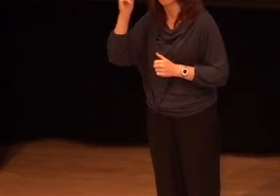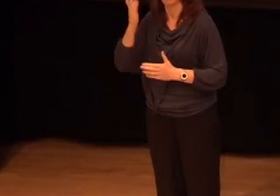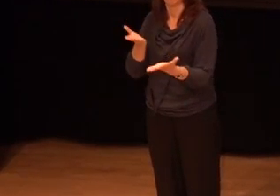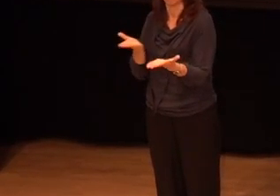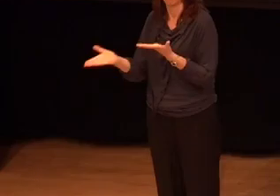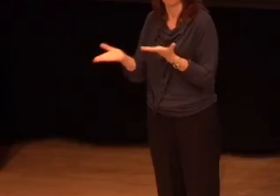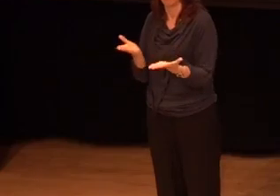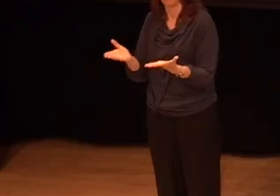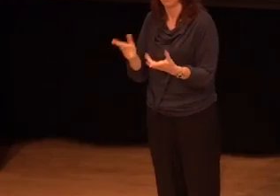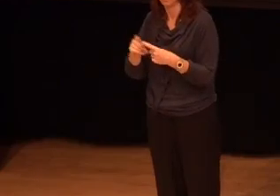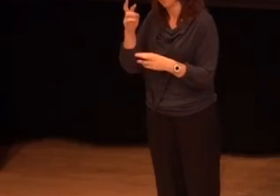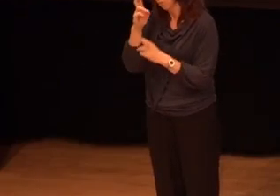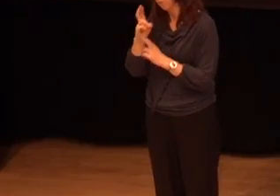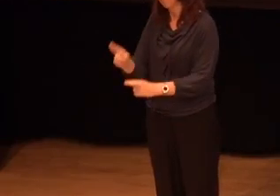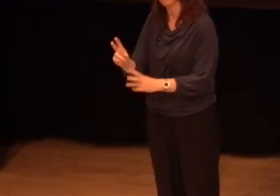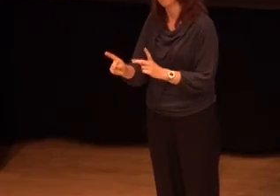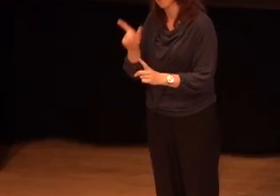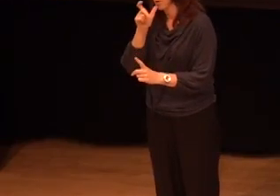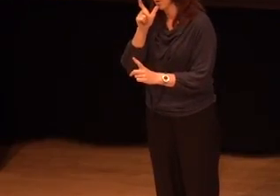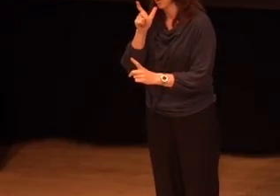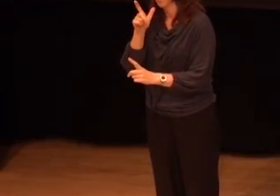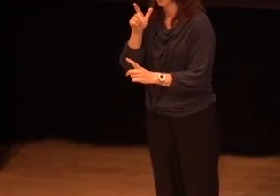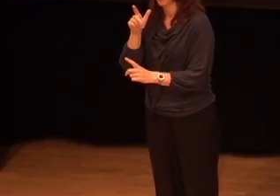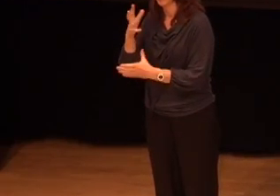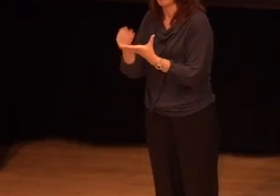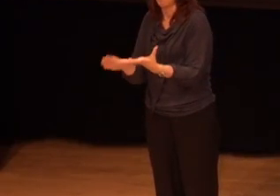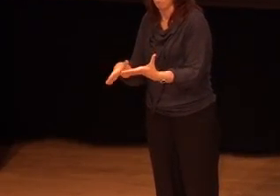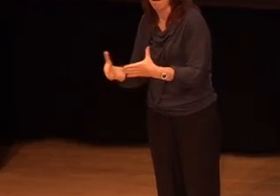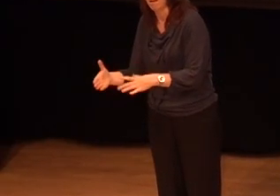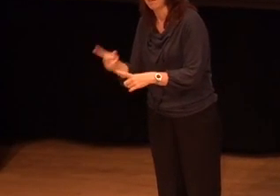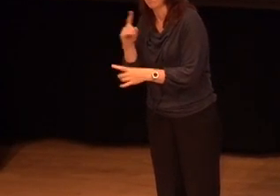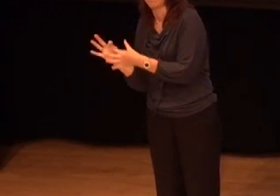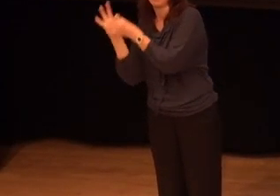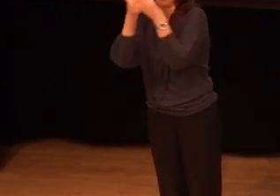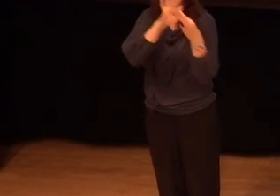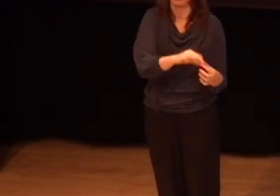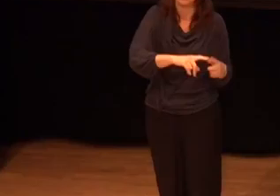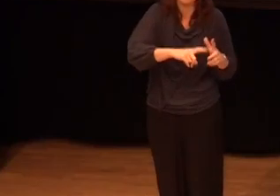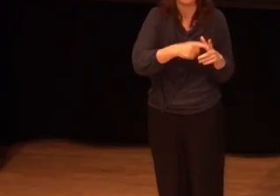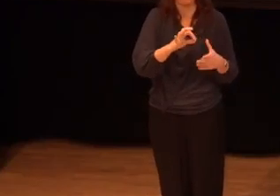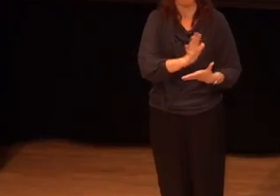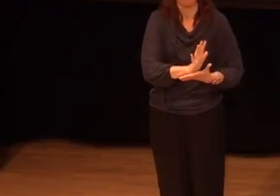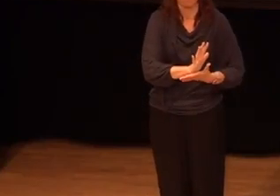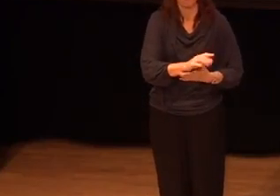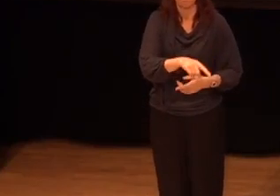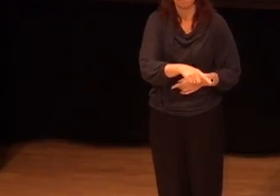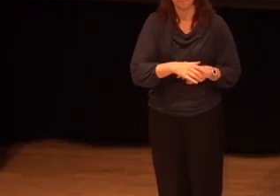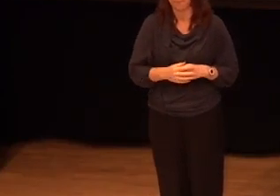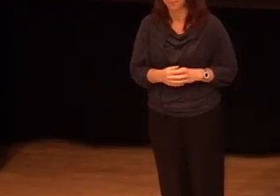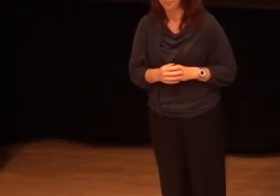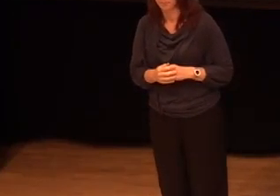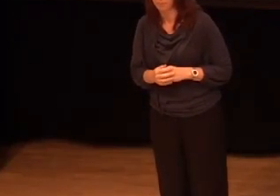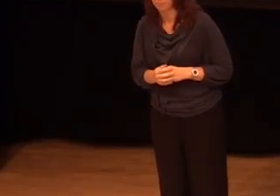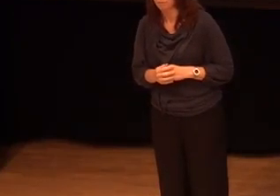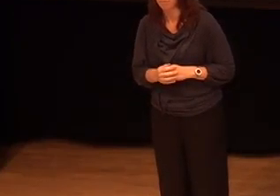memorial to the othering that happened at the beginning of the film. So it sort of, it brings the narrative together, I think, reasonably well. Now,